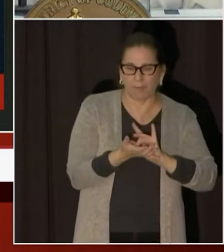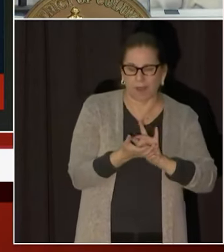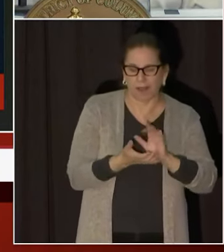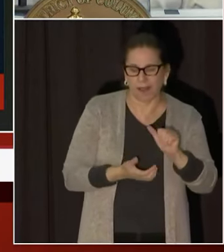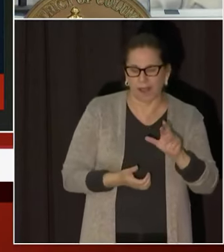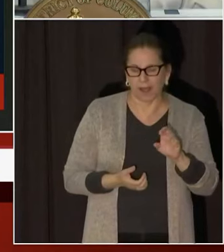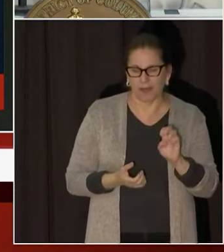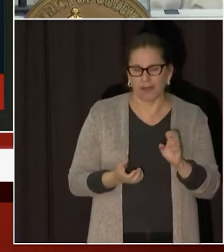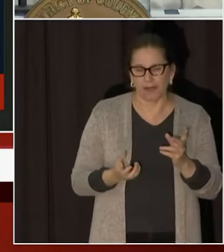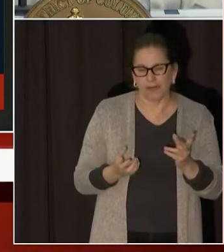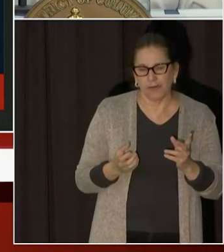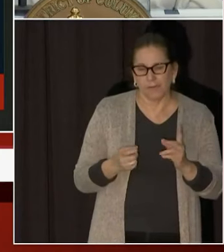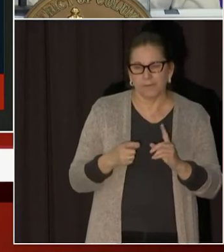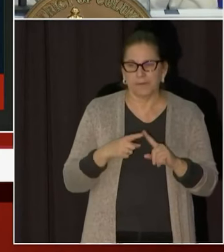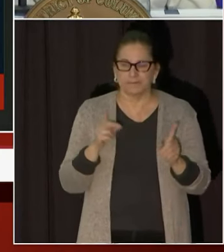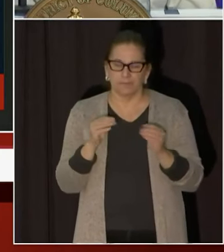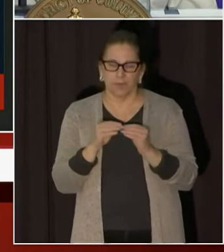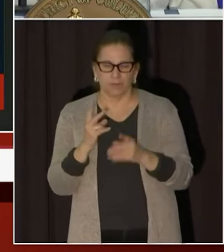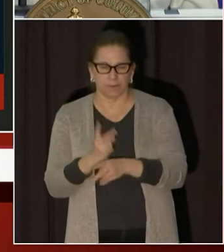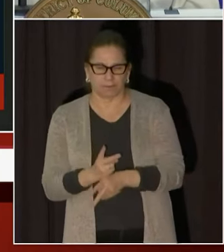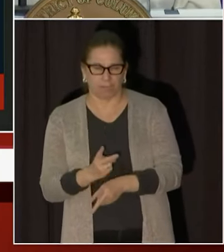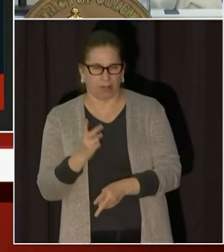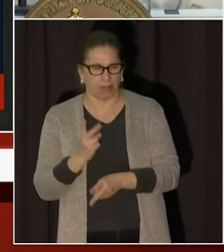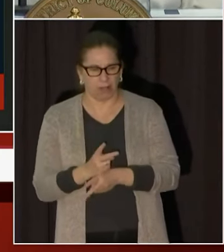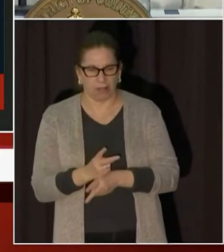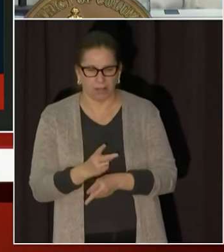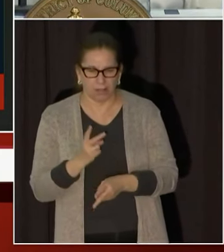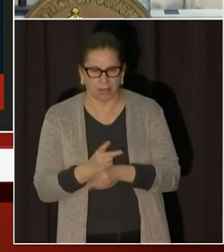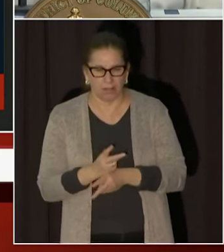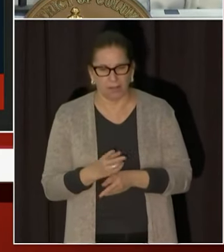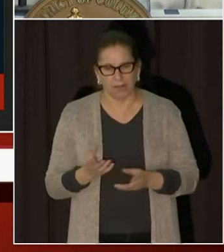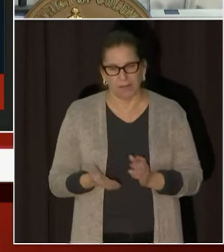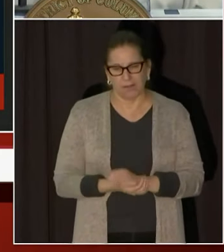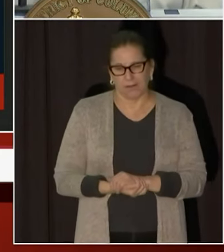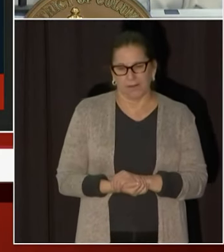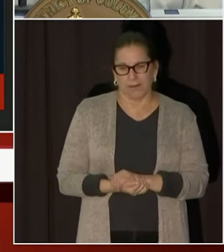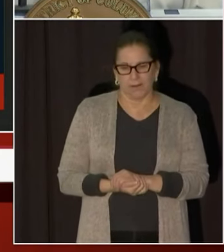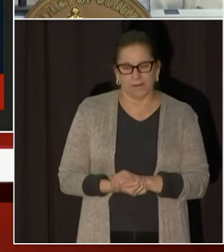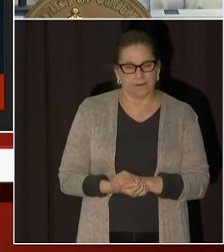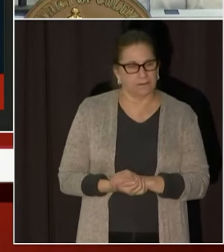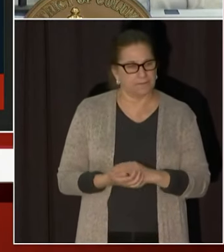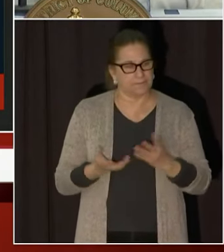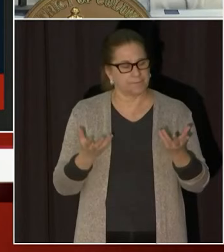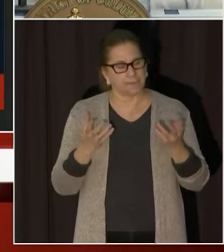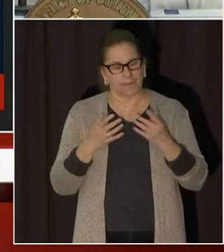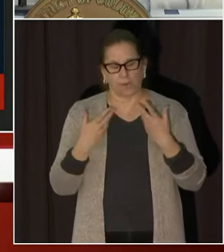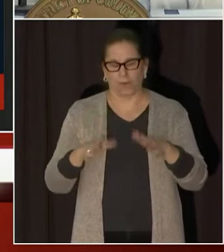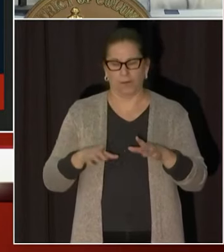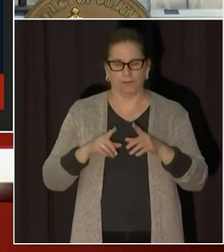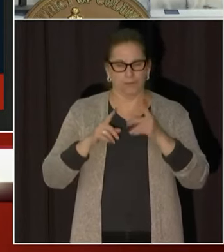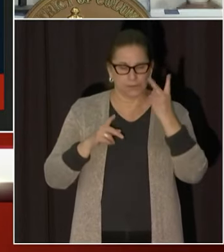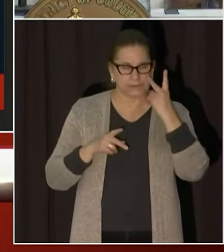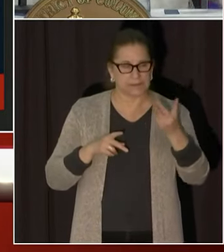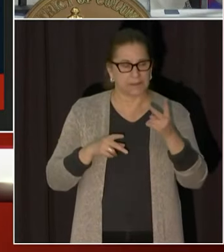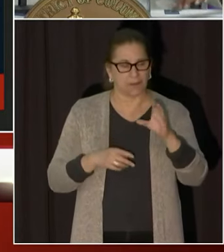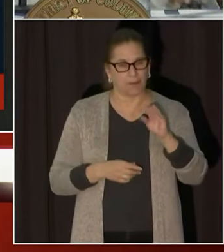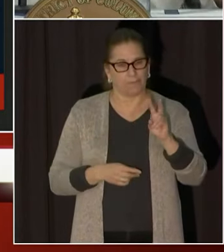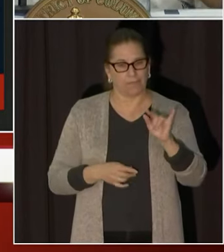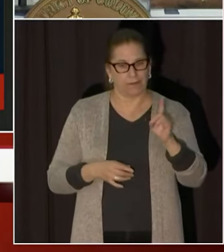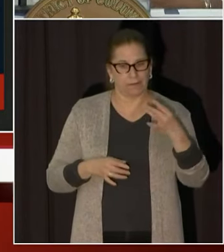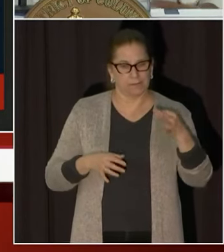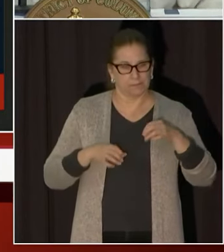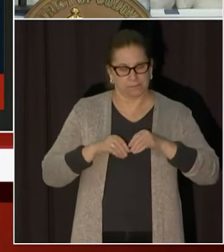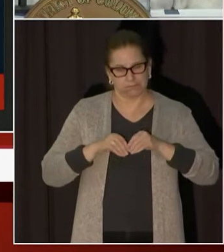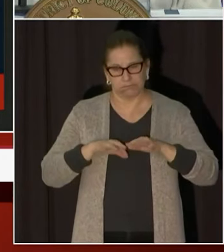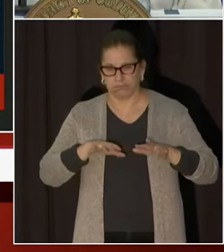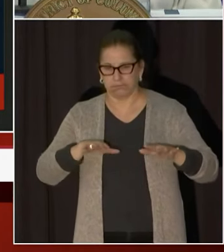we still have the same medical conditions that we had before the pandemic, and we still have people experiencing those